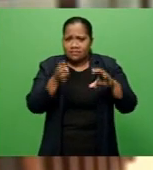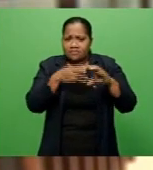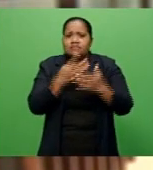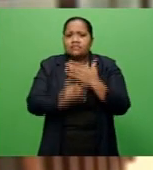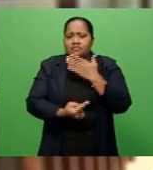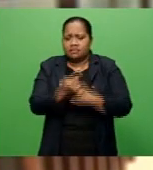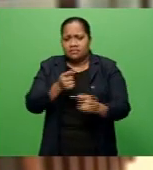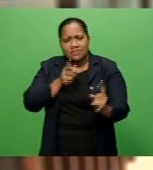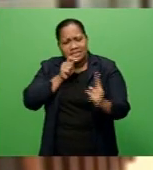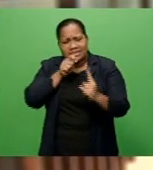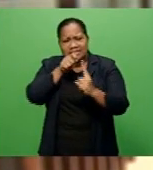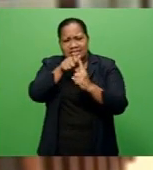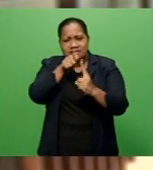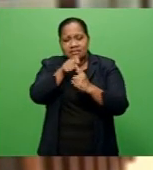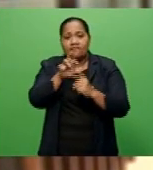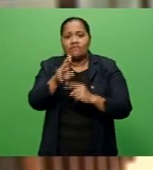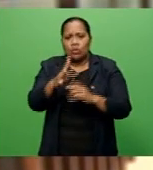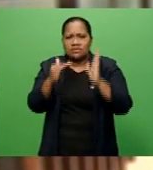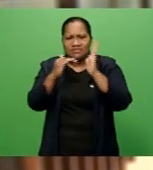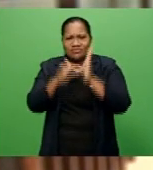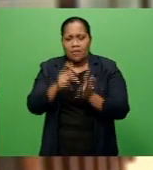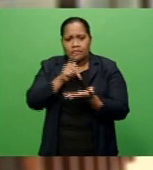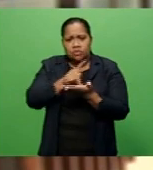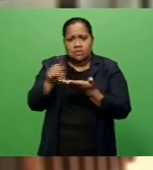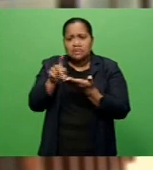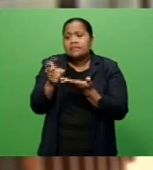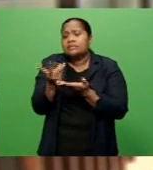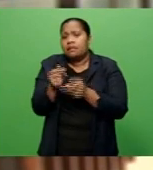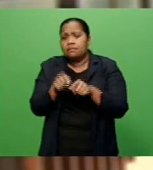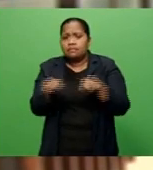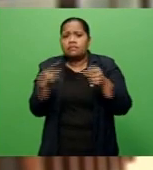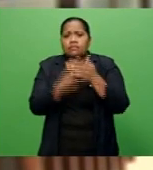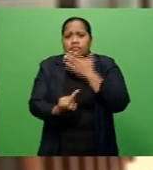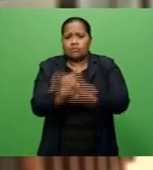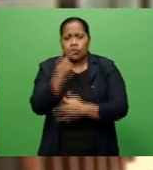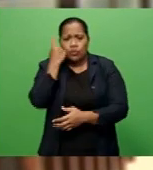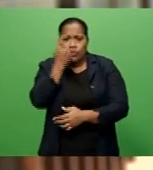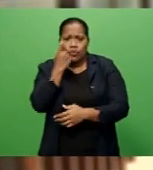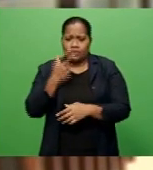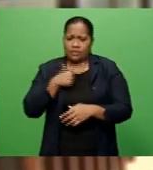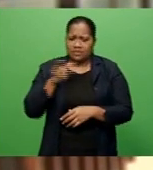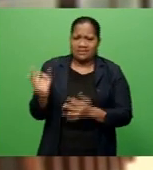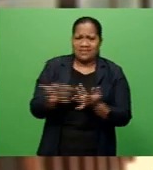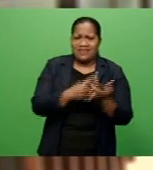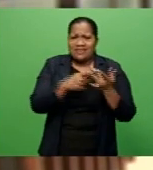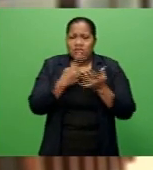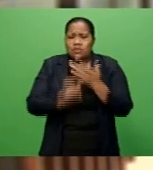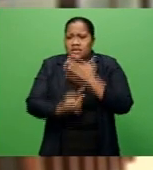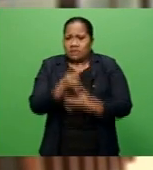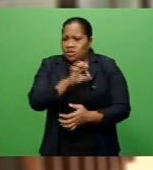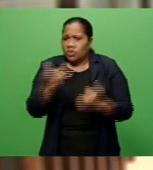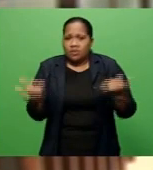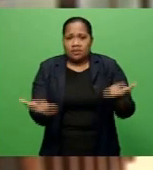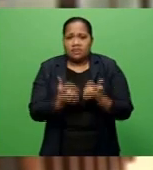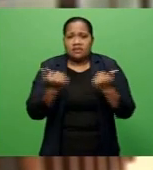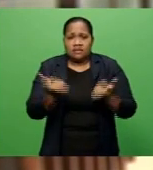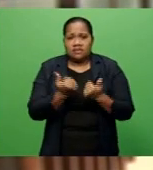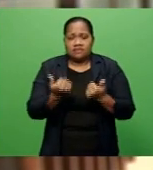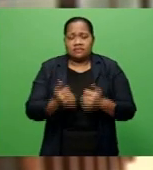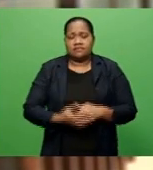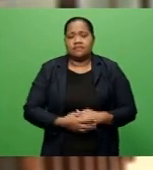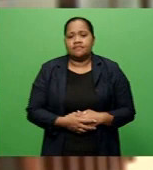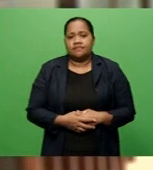sale positions, with some traders worried that the wild swings in GameStop and other shorted stocks could foreshadow a market